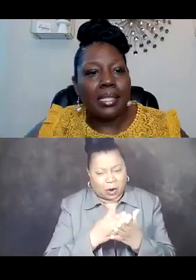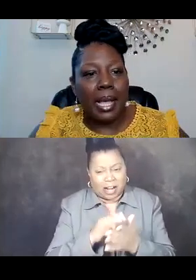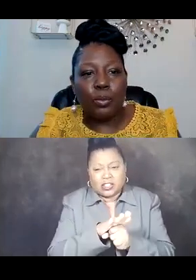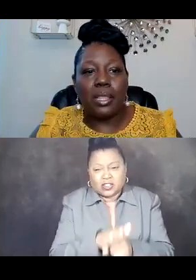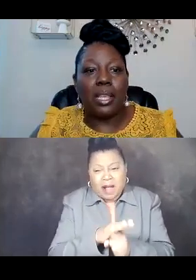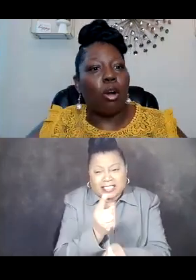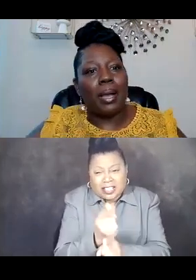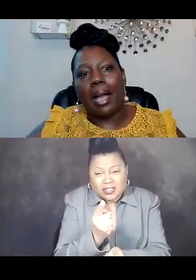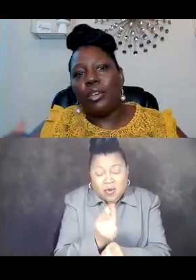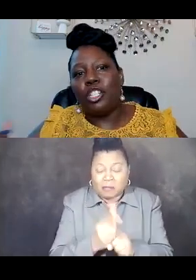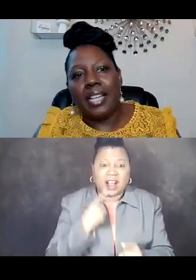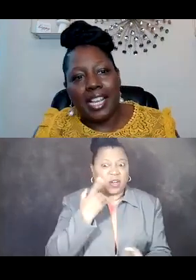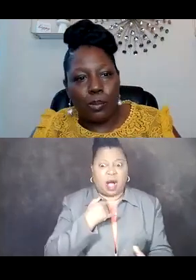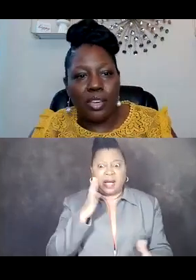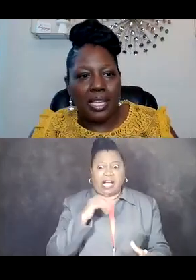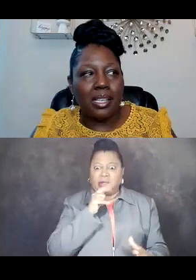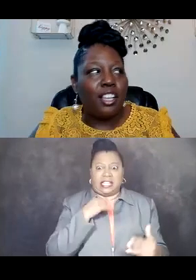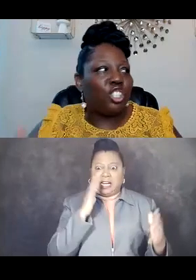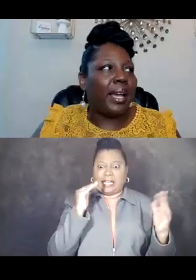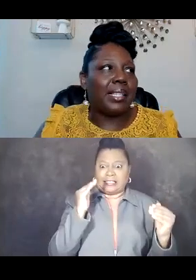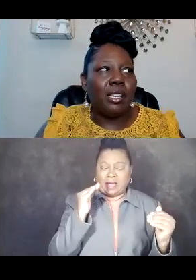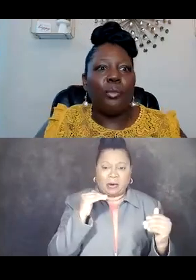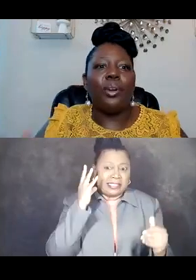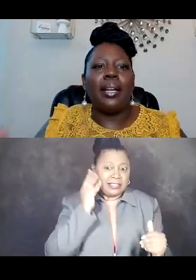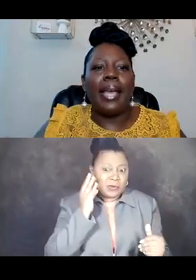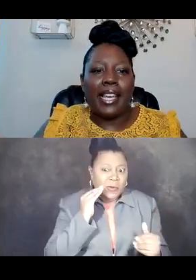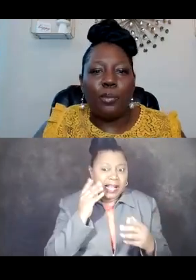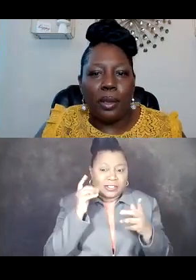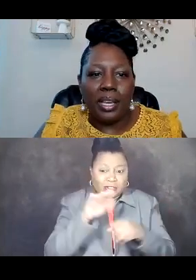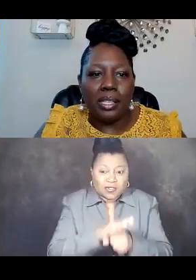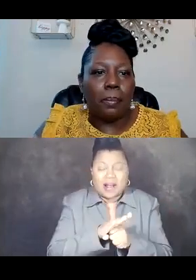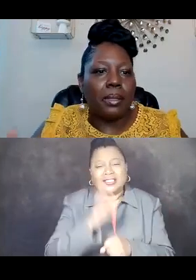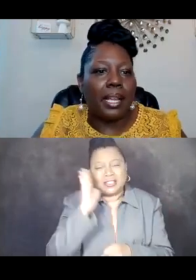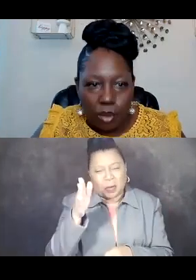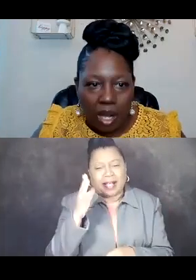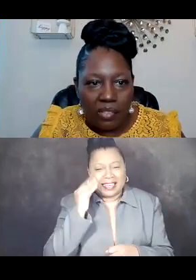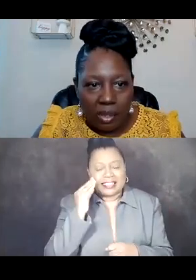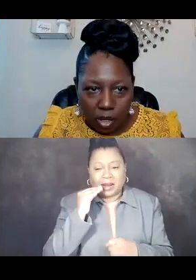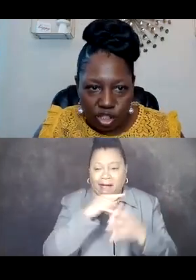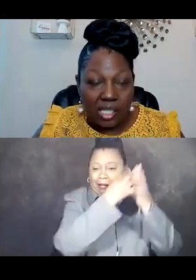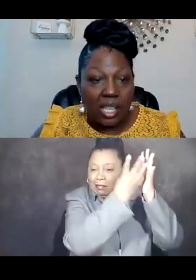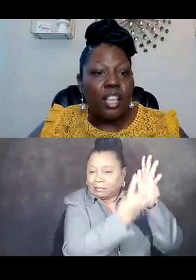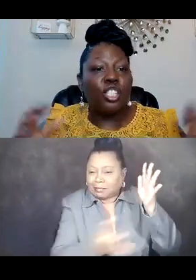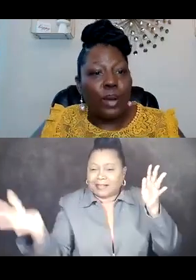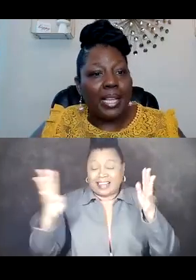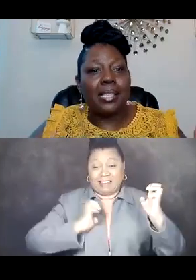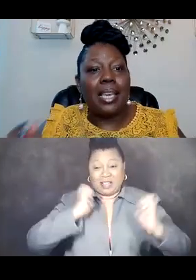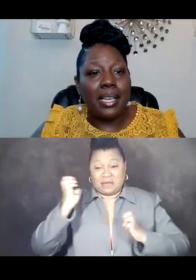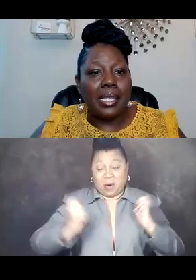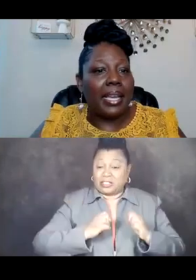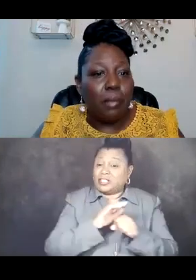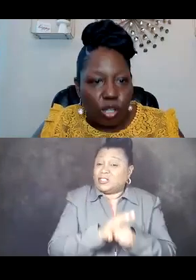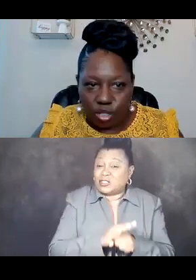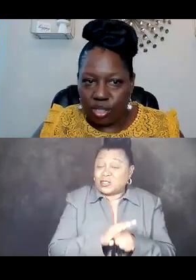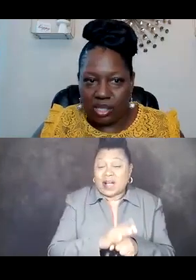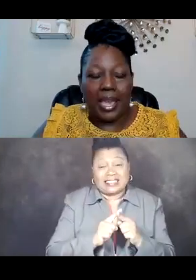lot of times we think, oh my God, we shouldn't experience stress. We're gonna experience a plethora of emotions. Stress